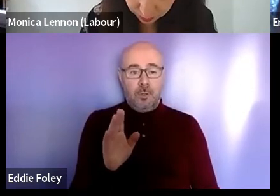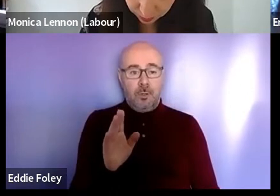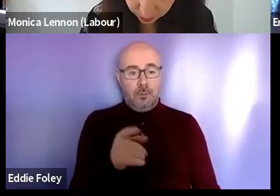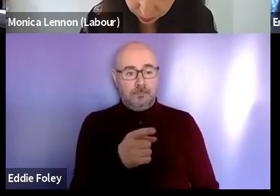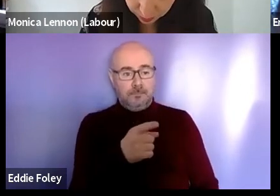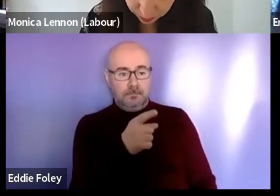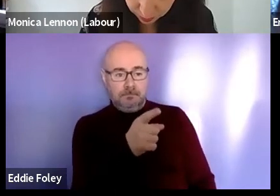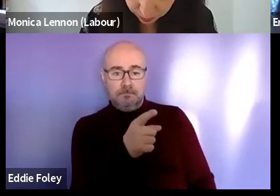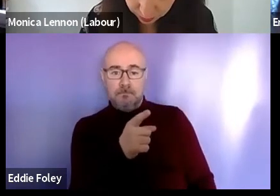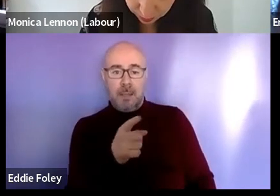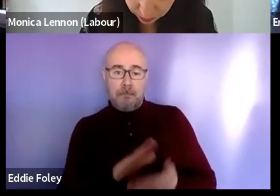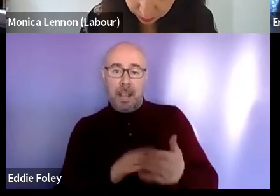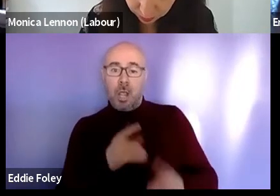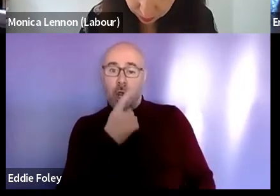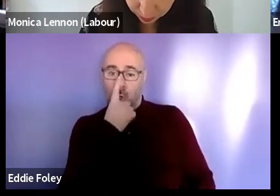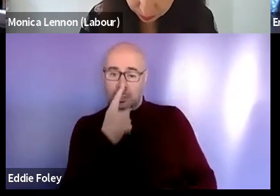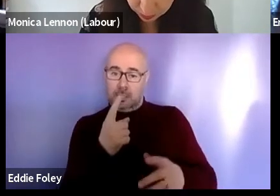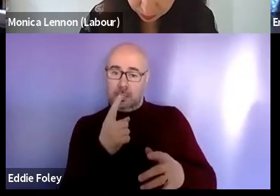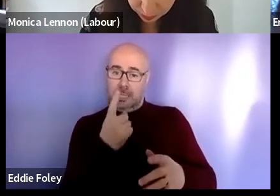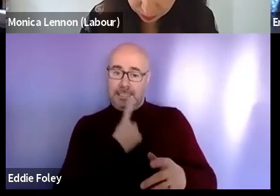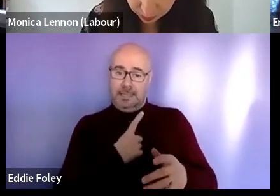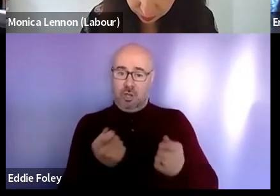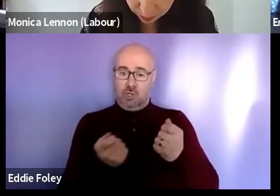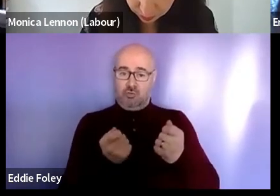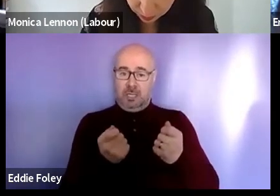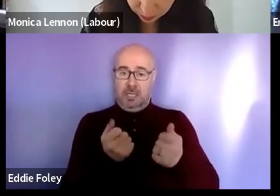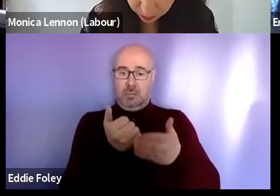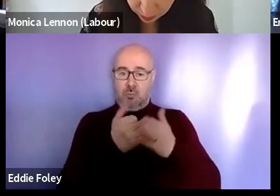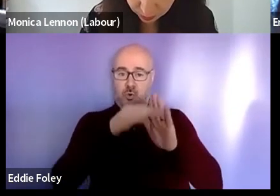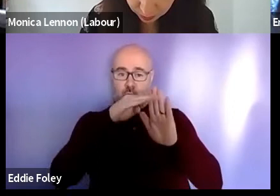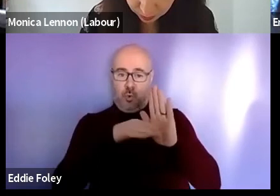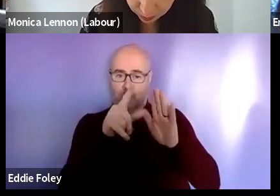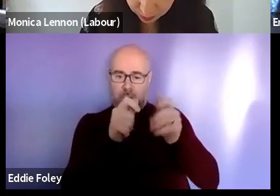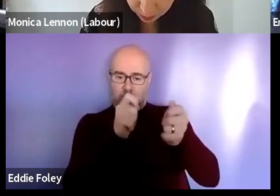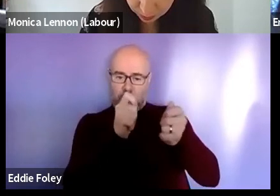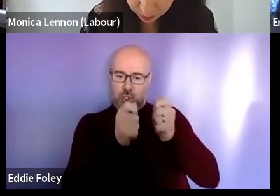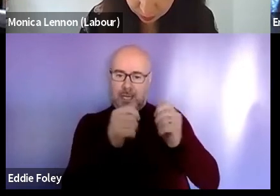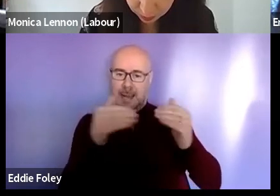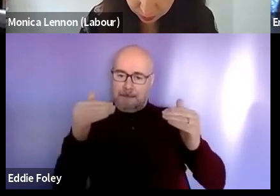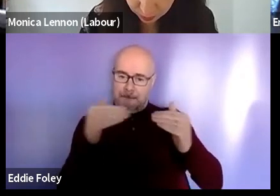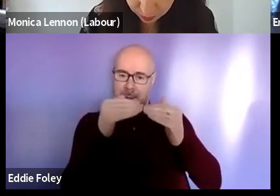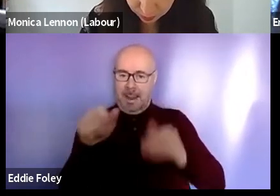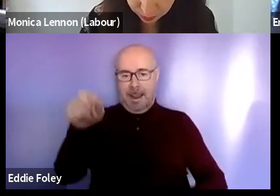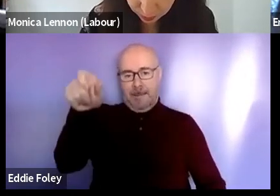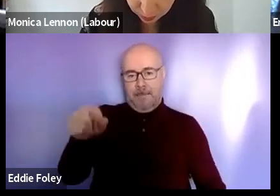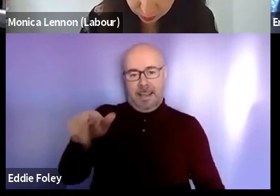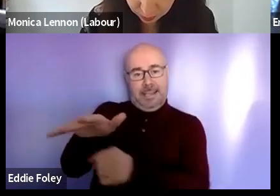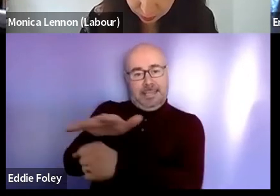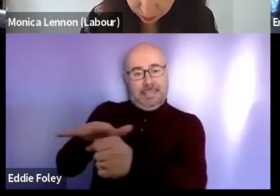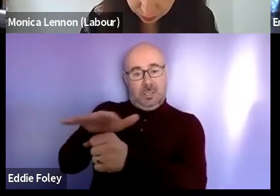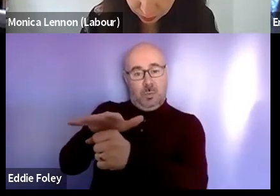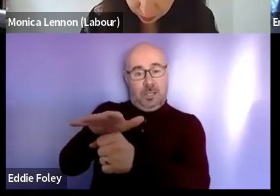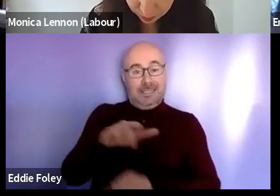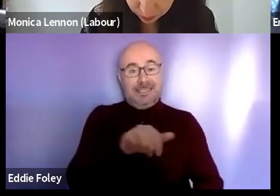individual circumstances. Yeah, and I think that's the danger. We need to look at individuals. It goes back to a point I made at the start, that any system